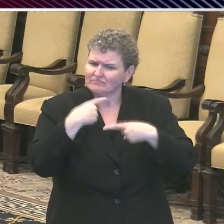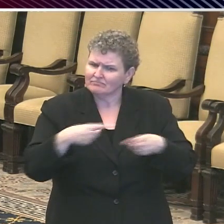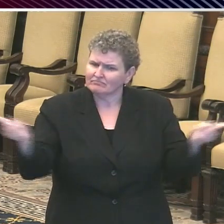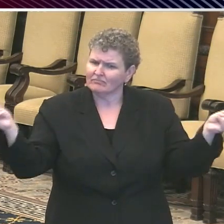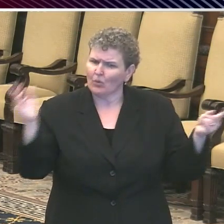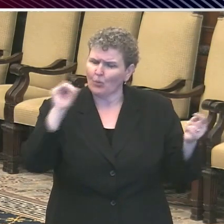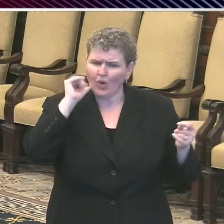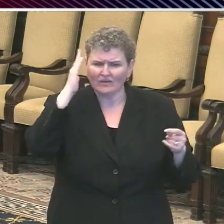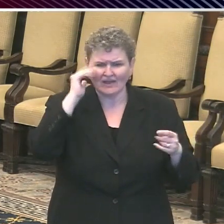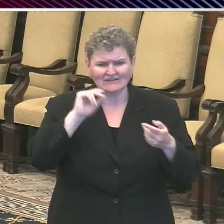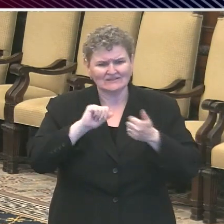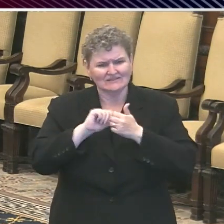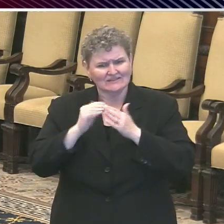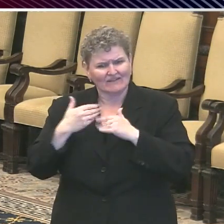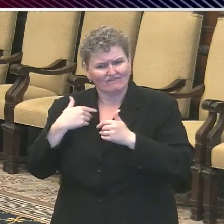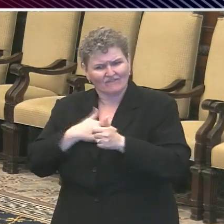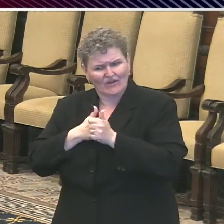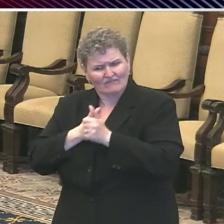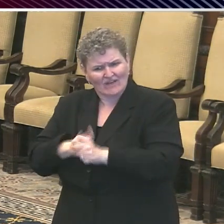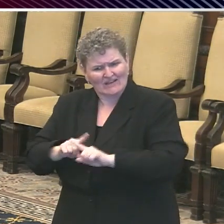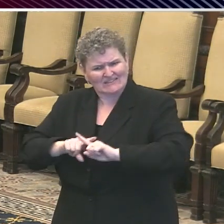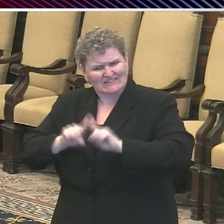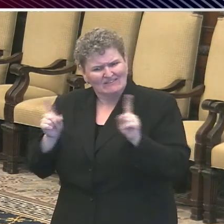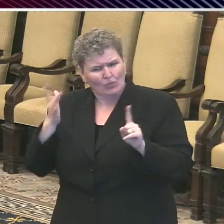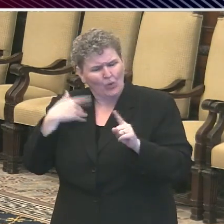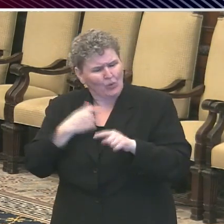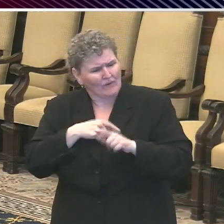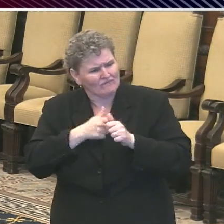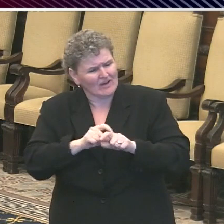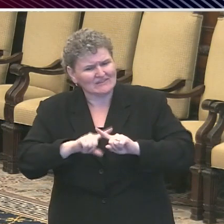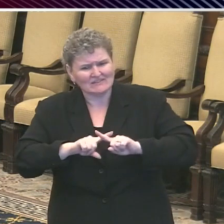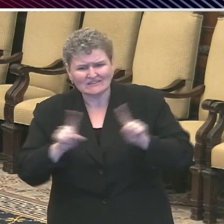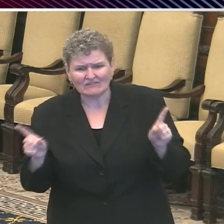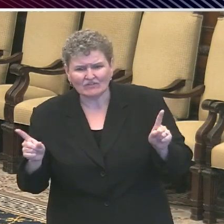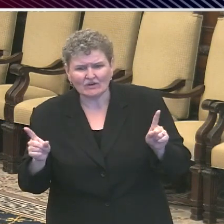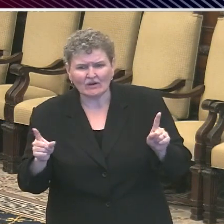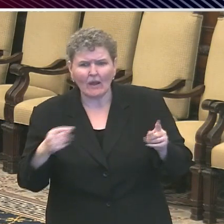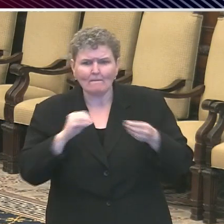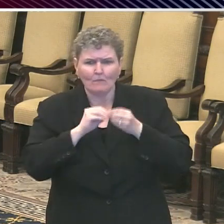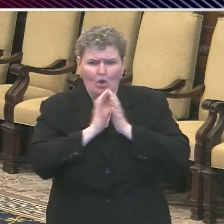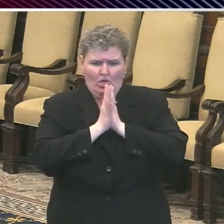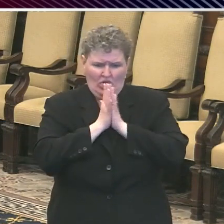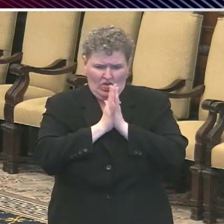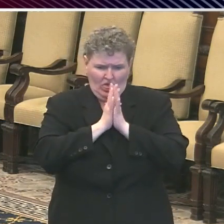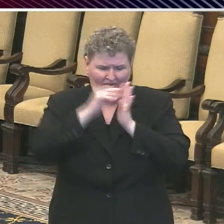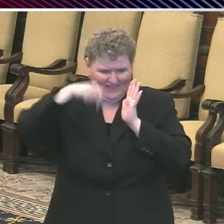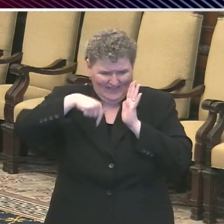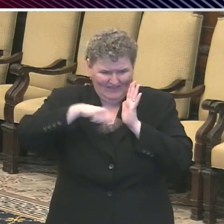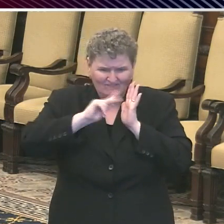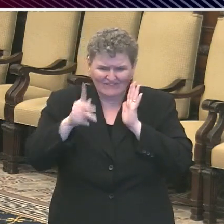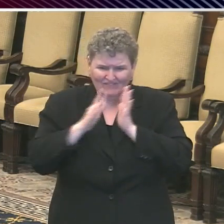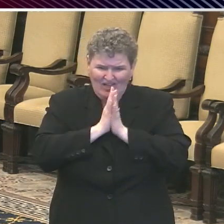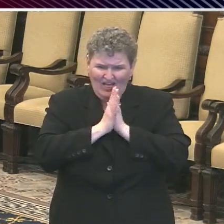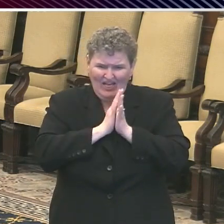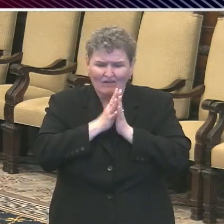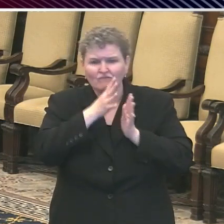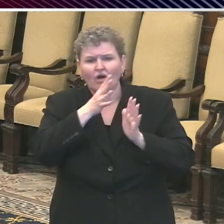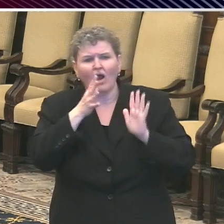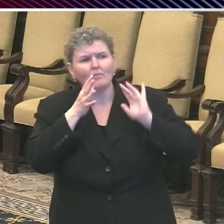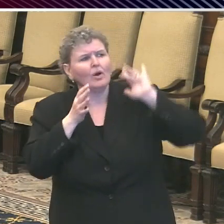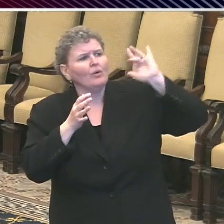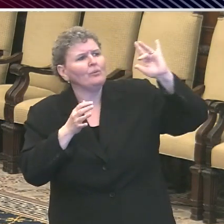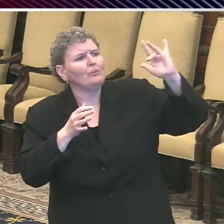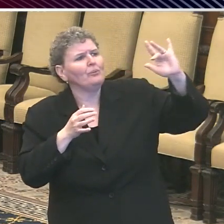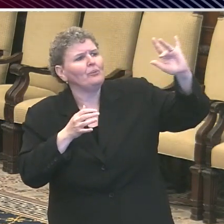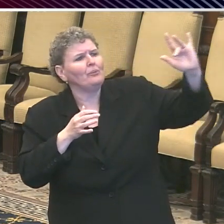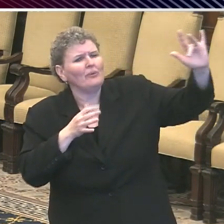Because our numbers are different. We're in a more concentrated population, and we want to make sure that. I mean,